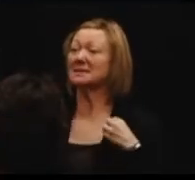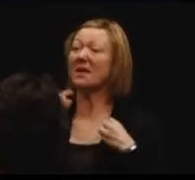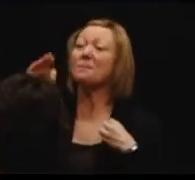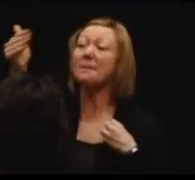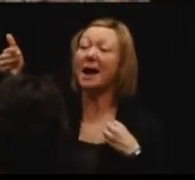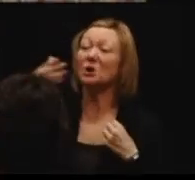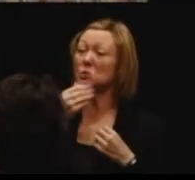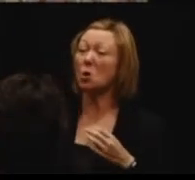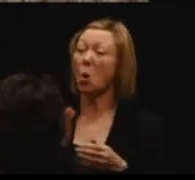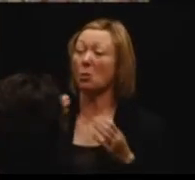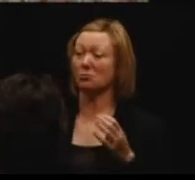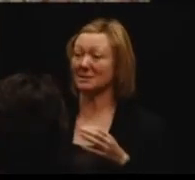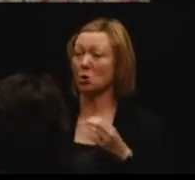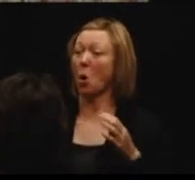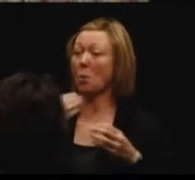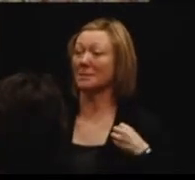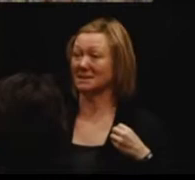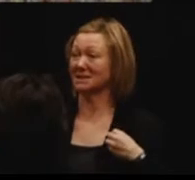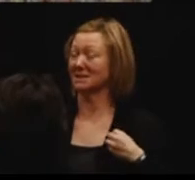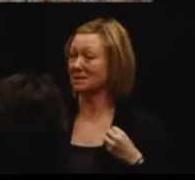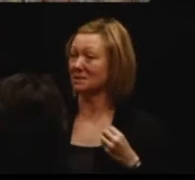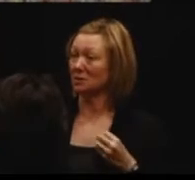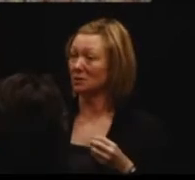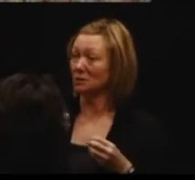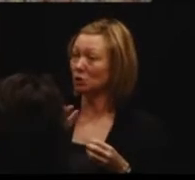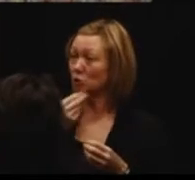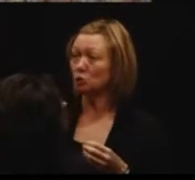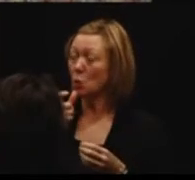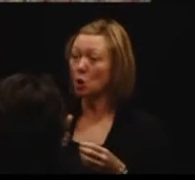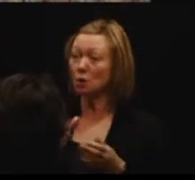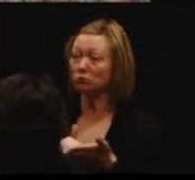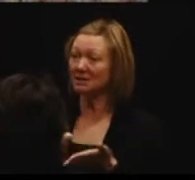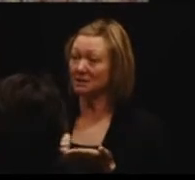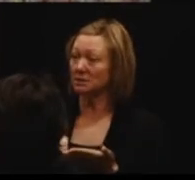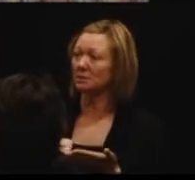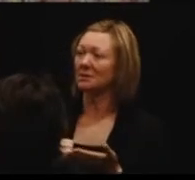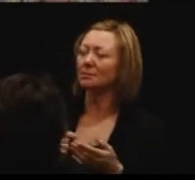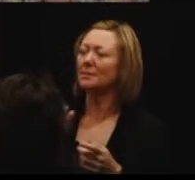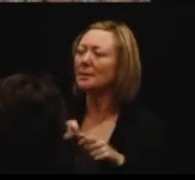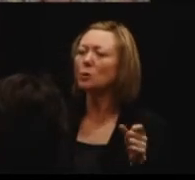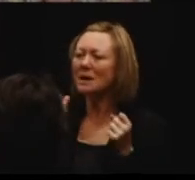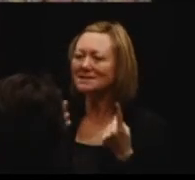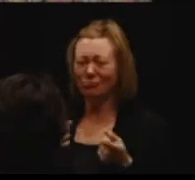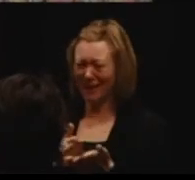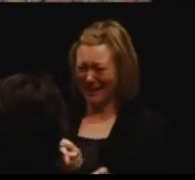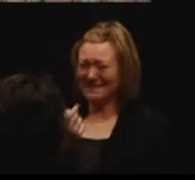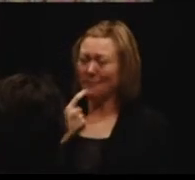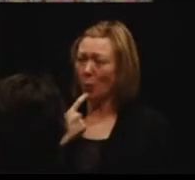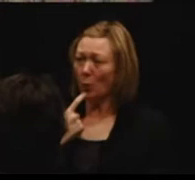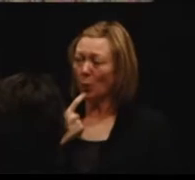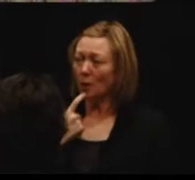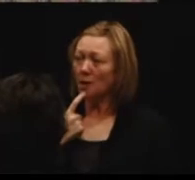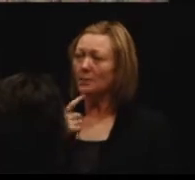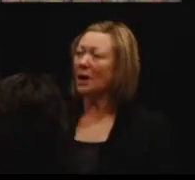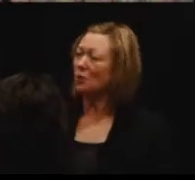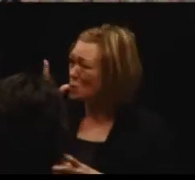understanding of how low the barriers are. And by all means, fill your boots if you're going to be a programmer, but you don't need to be a programmer to have a great business